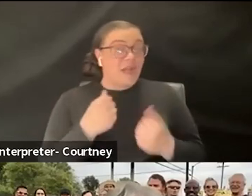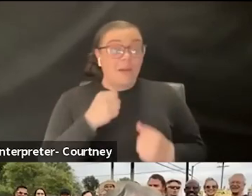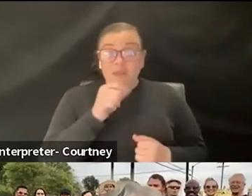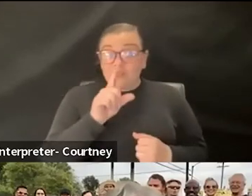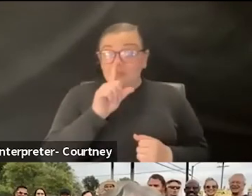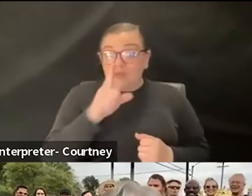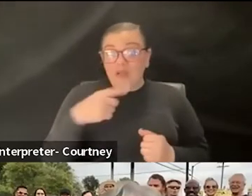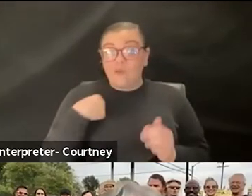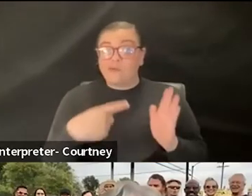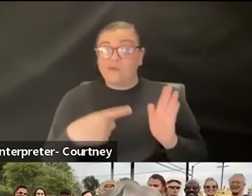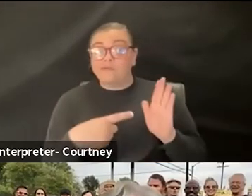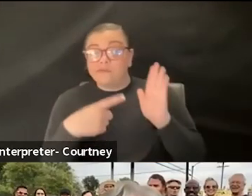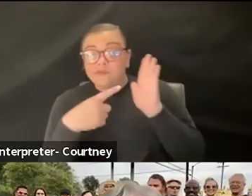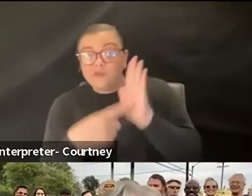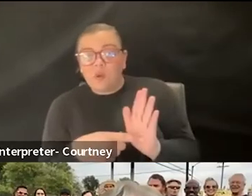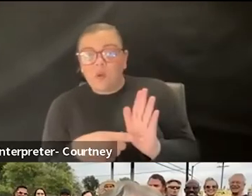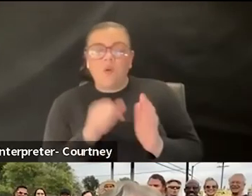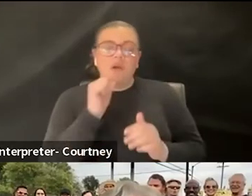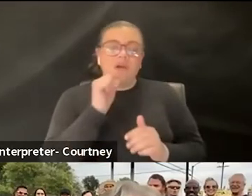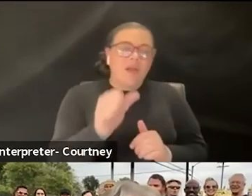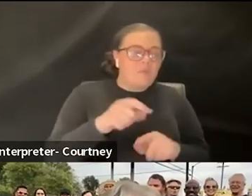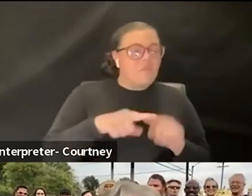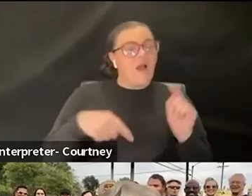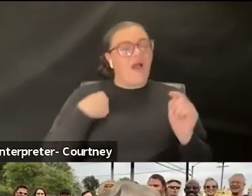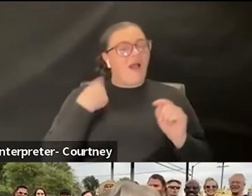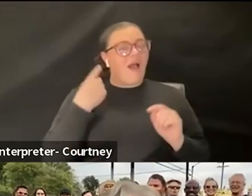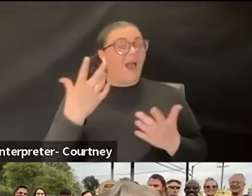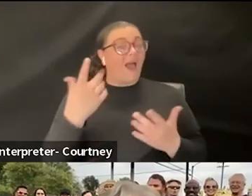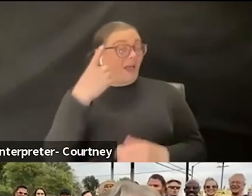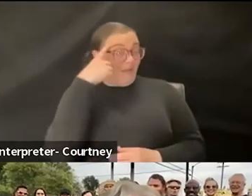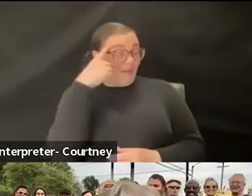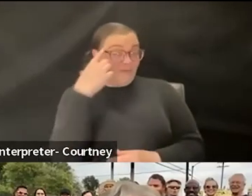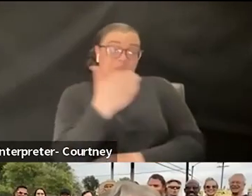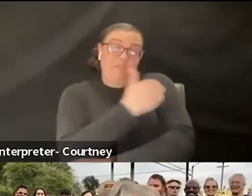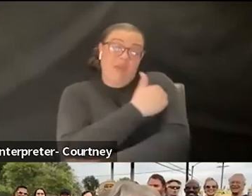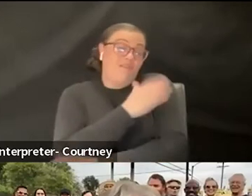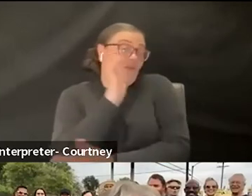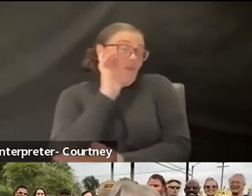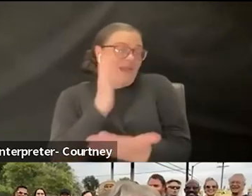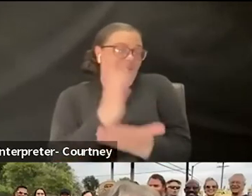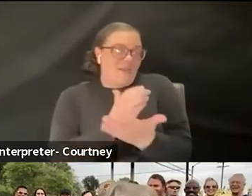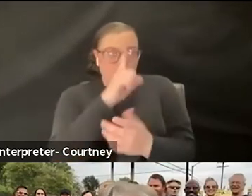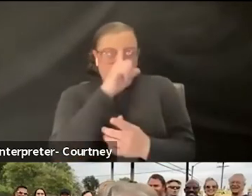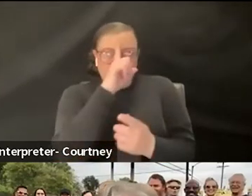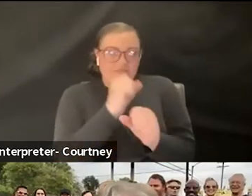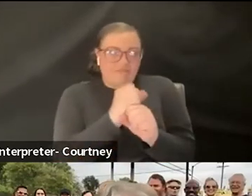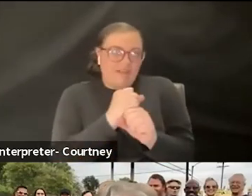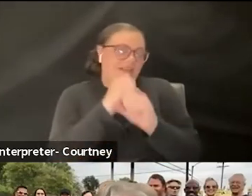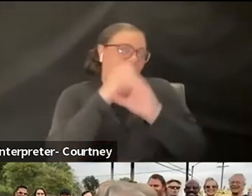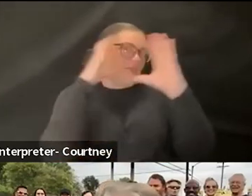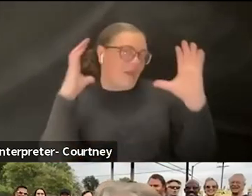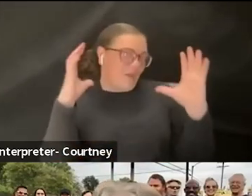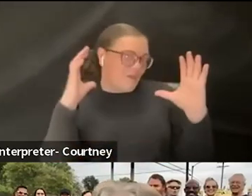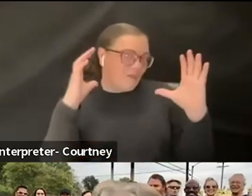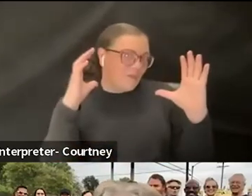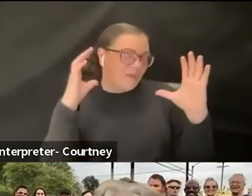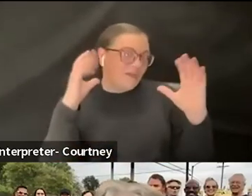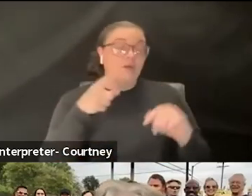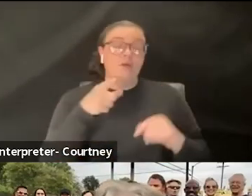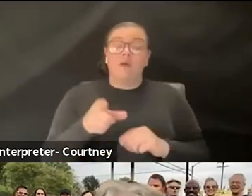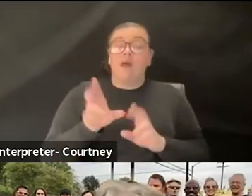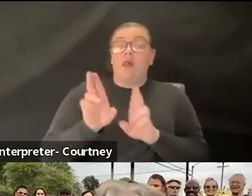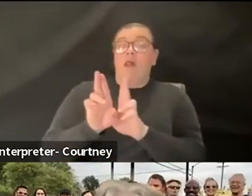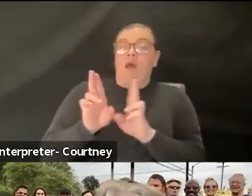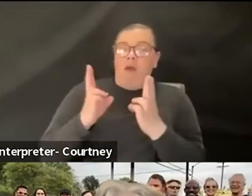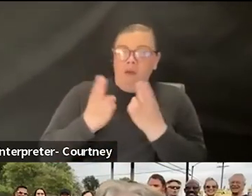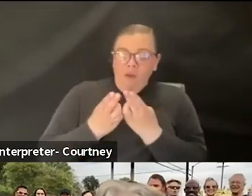it's very powerful and a very powerful image to show, you know, that the union means empowerment.